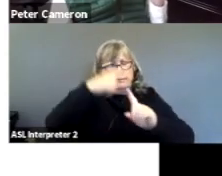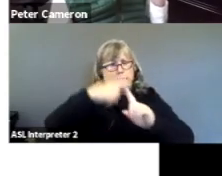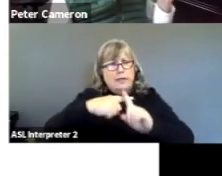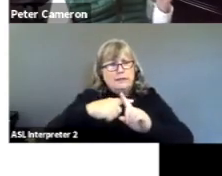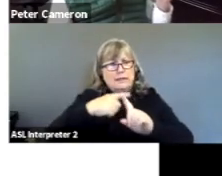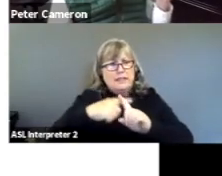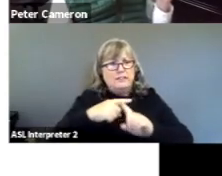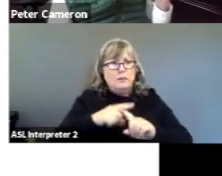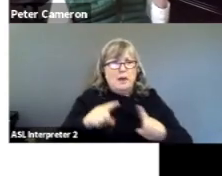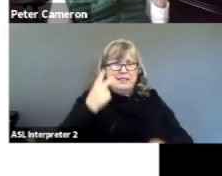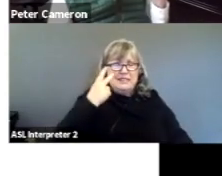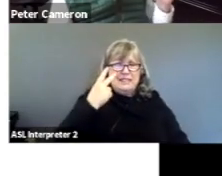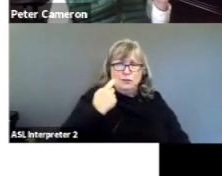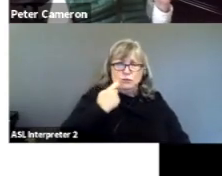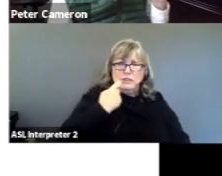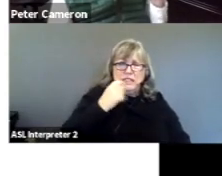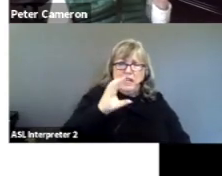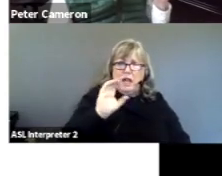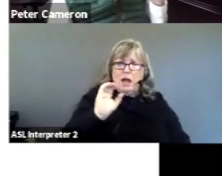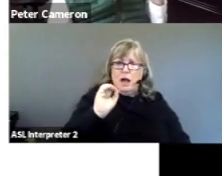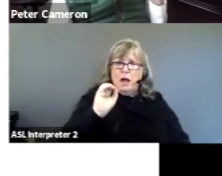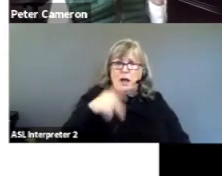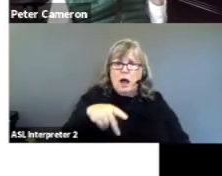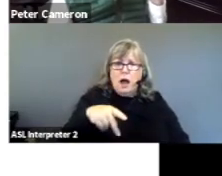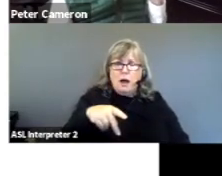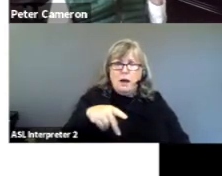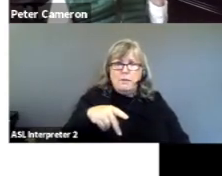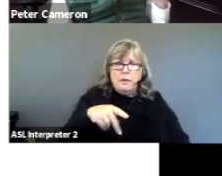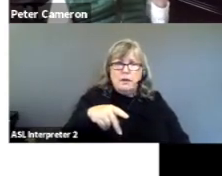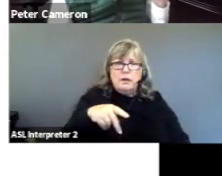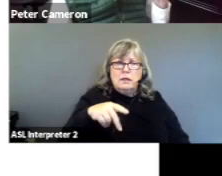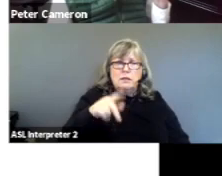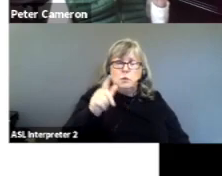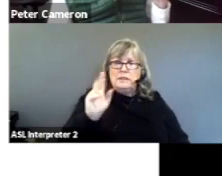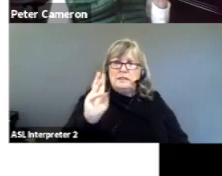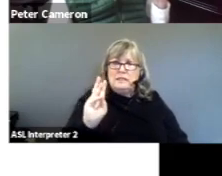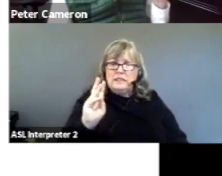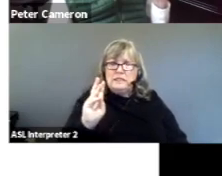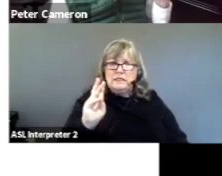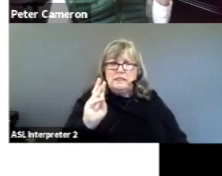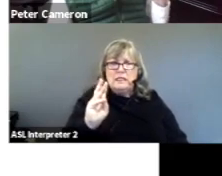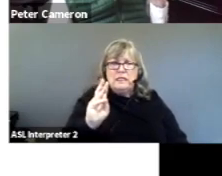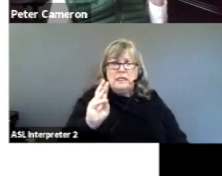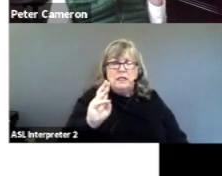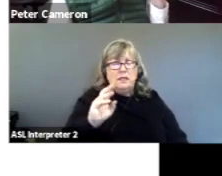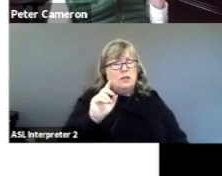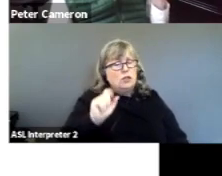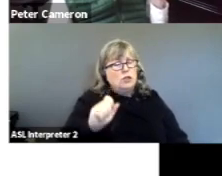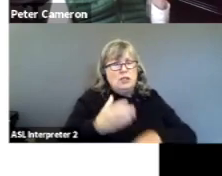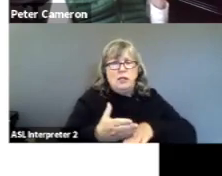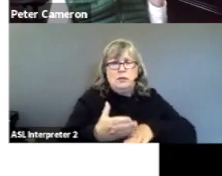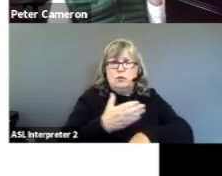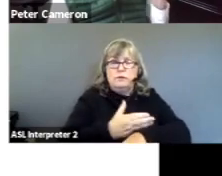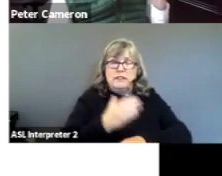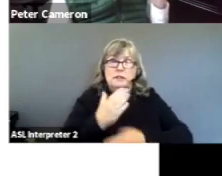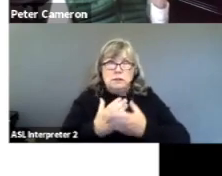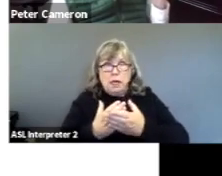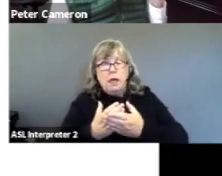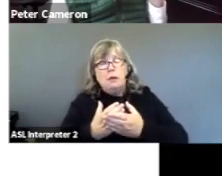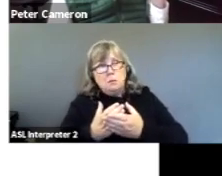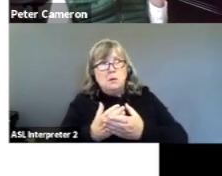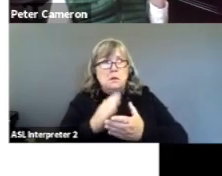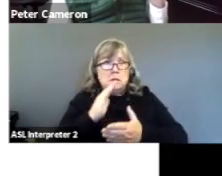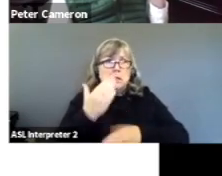stronger. It needs to be stronger, but at least there are some significant changes that have come out of that. We'll see, though, if they are followed